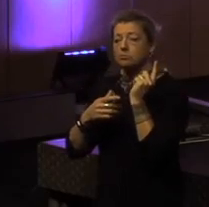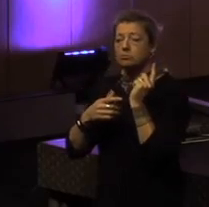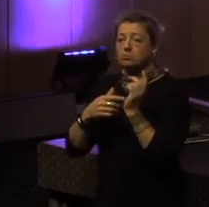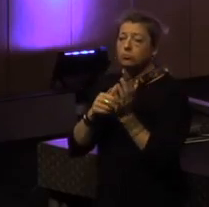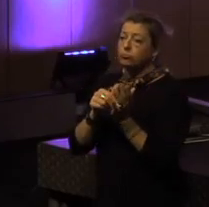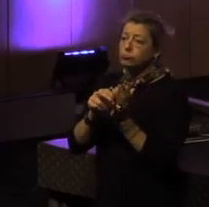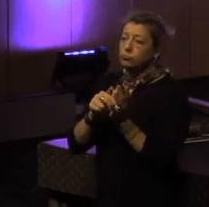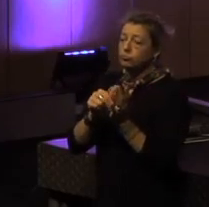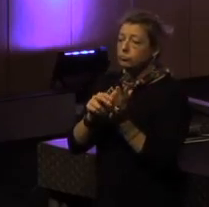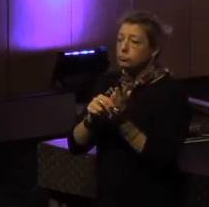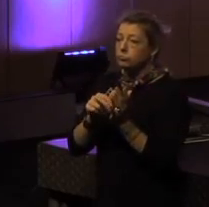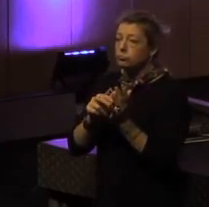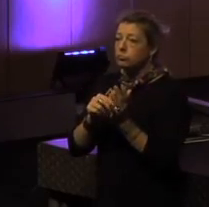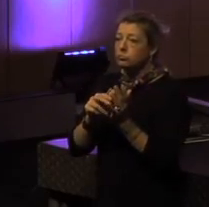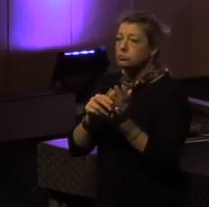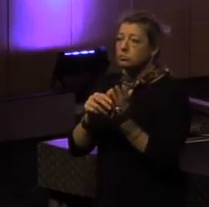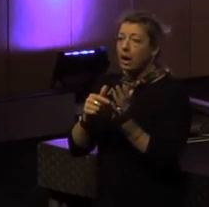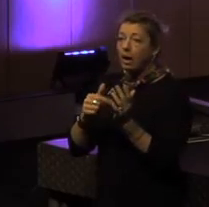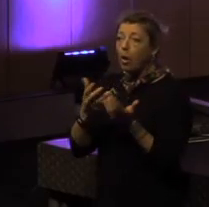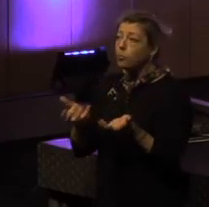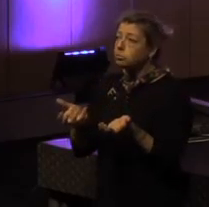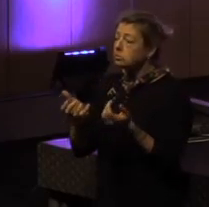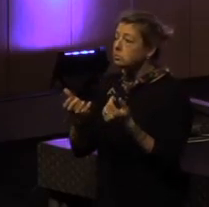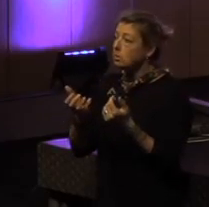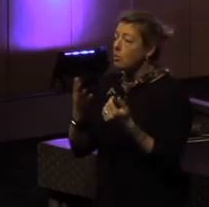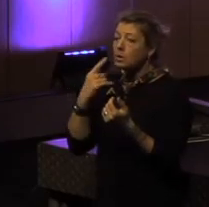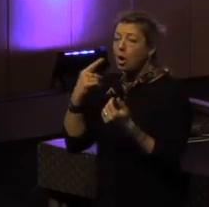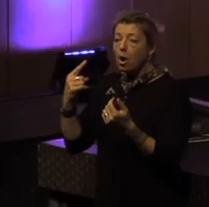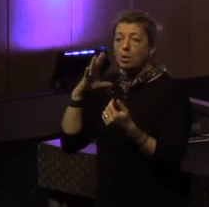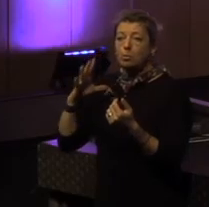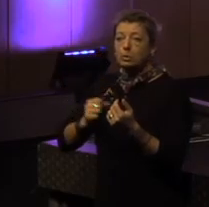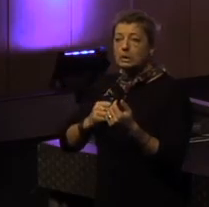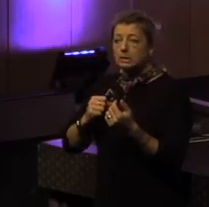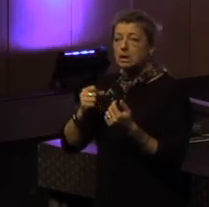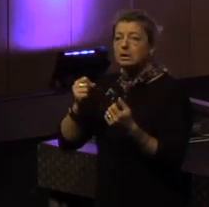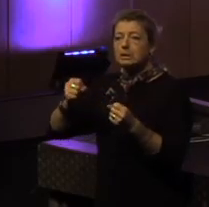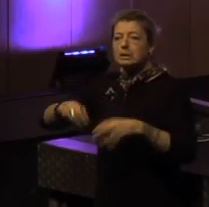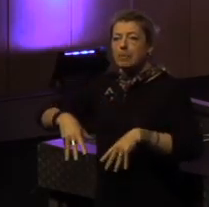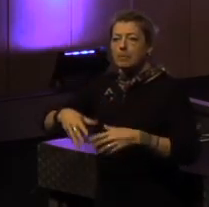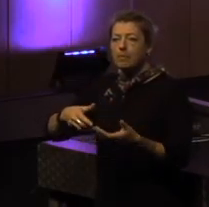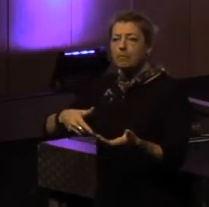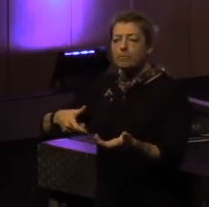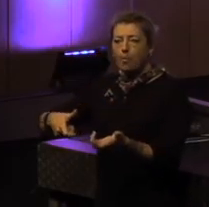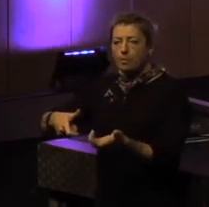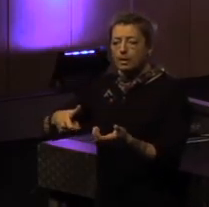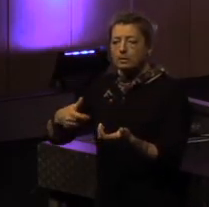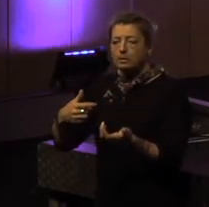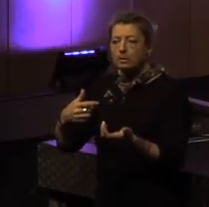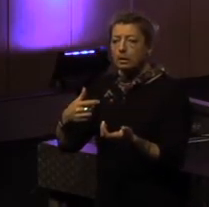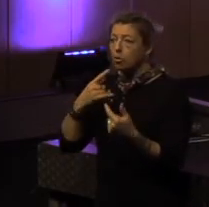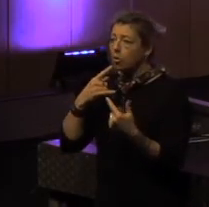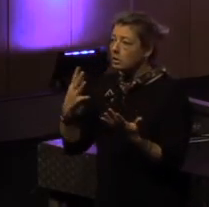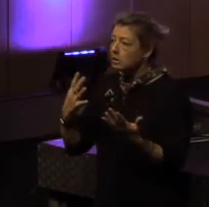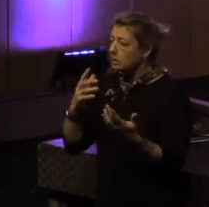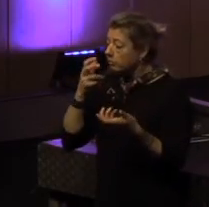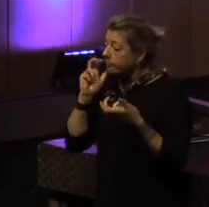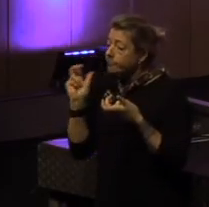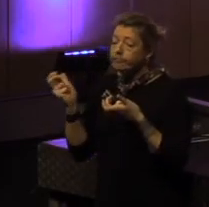persistent and unchecked racial profiling, along with the occupation of poor and minority neighborhoods by